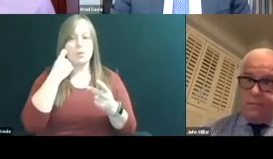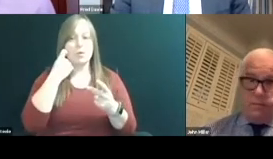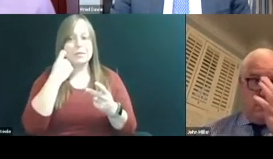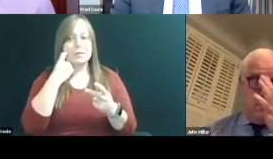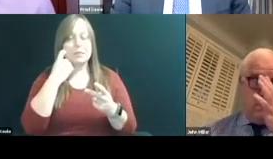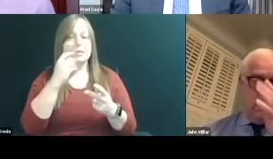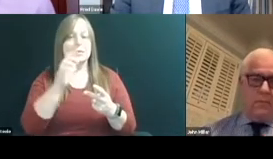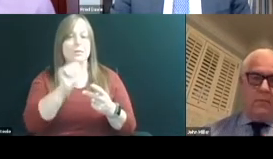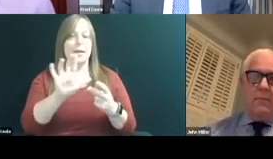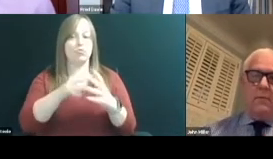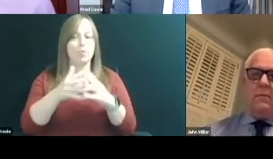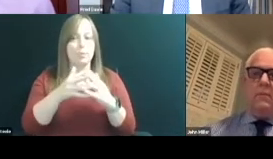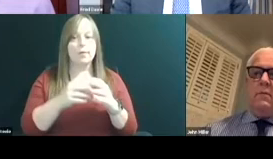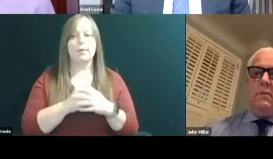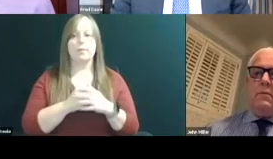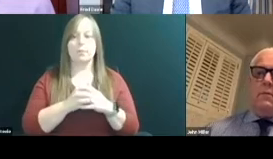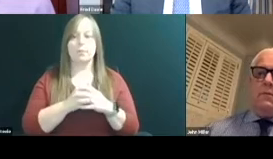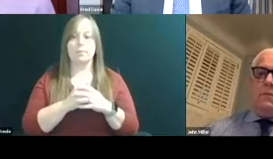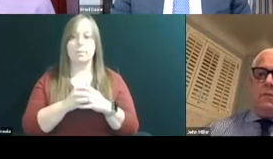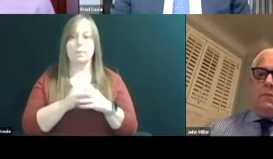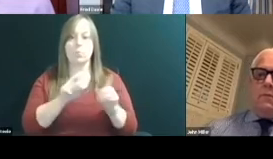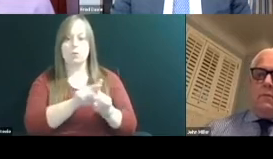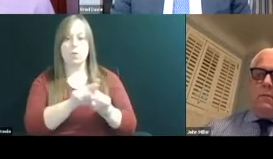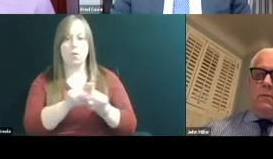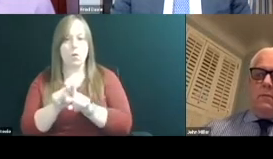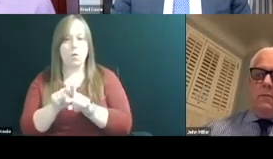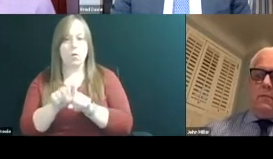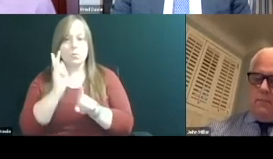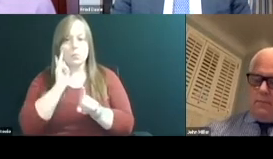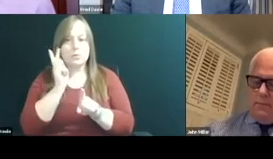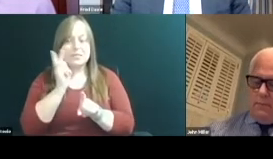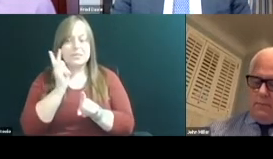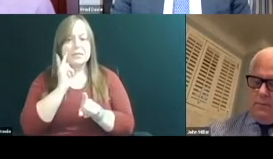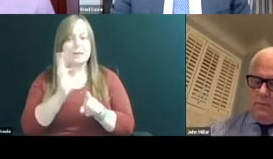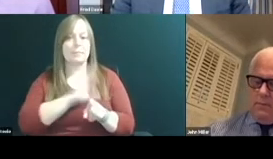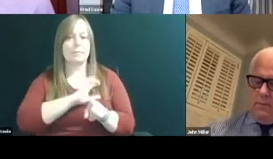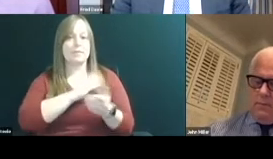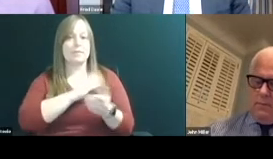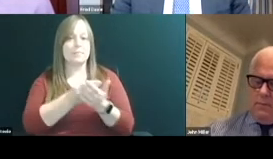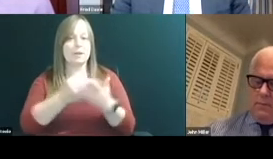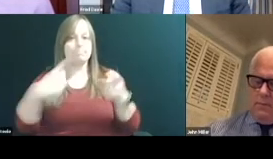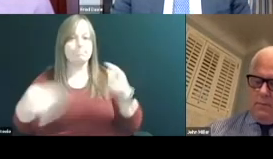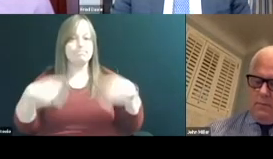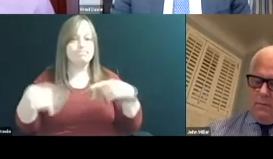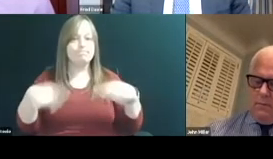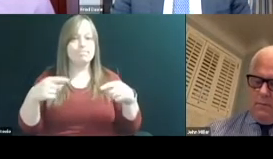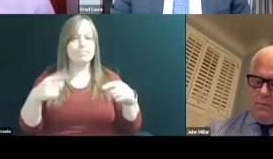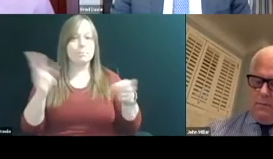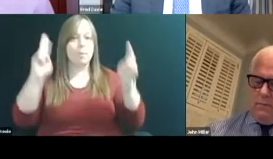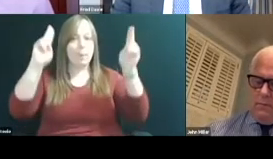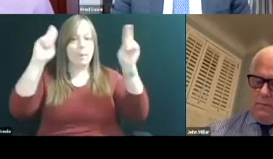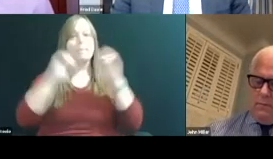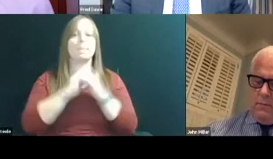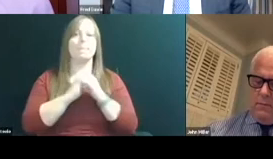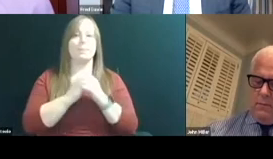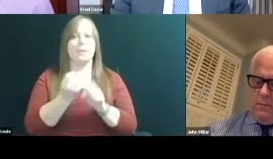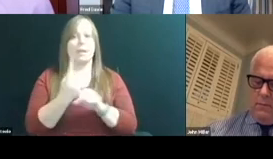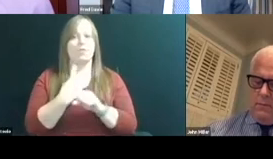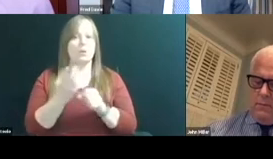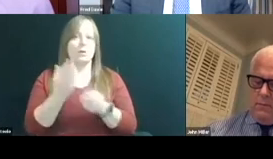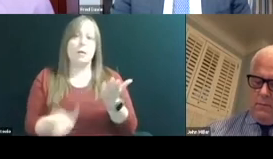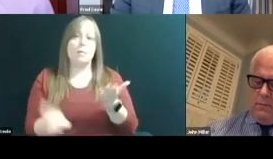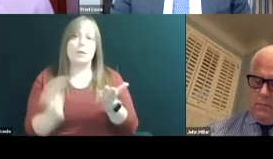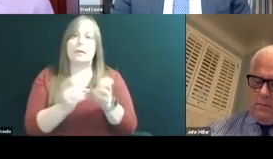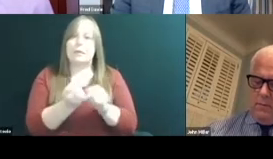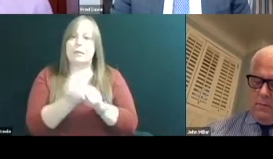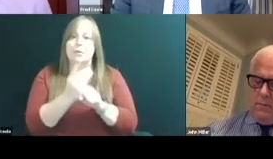Asian Americans. We have also seen the debate over police funding really heat up last year, and it will probably again this year